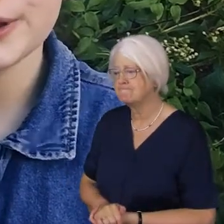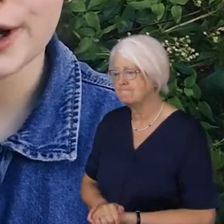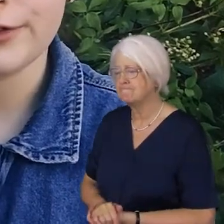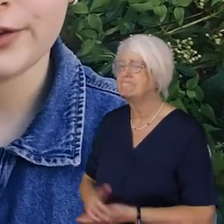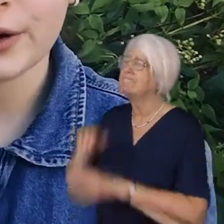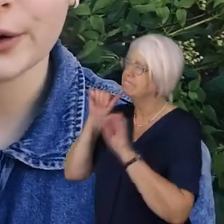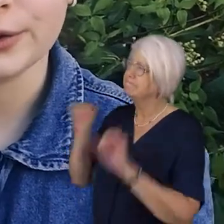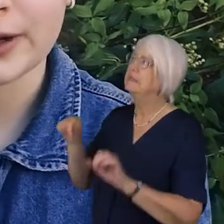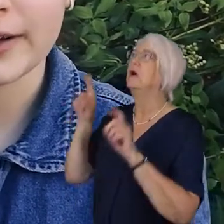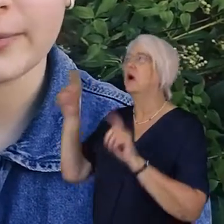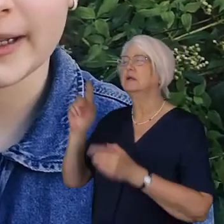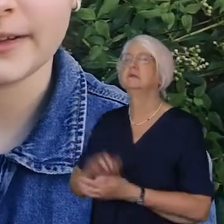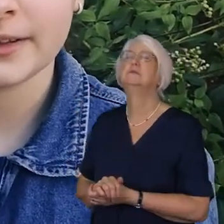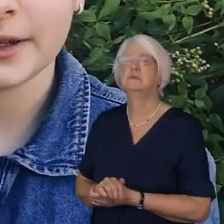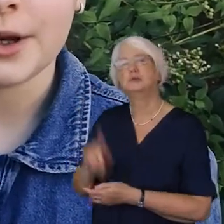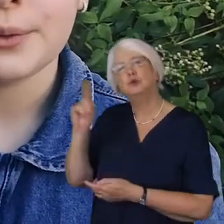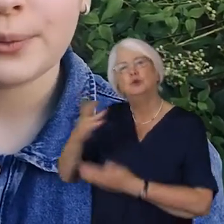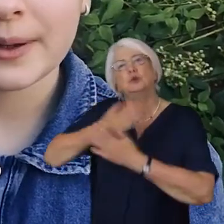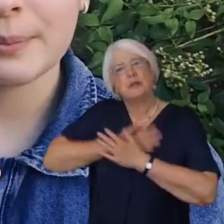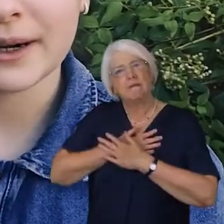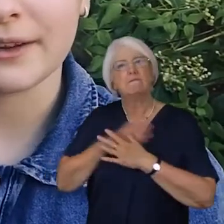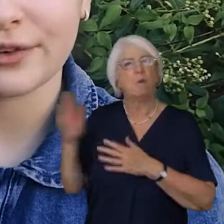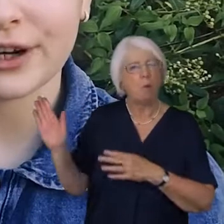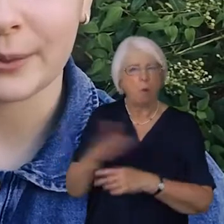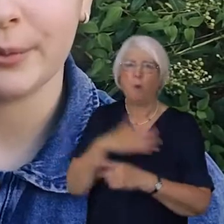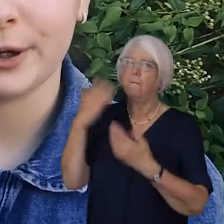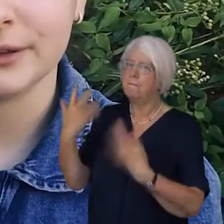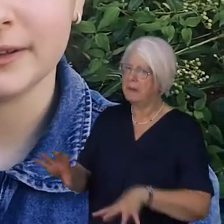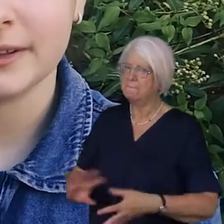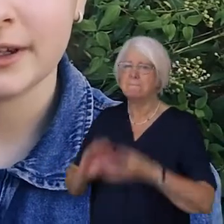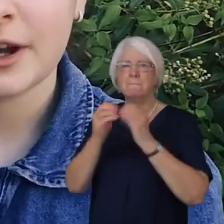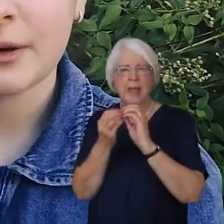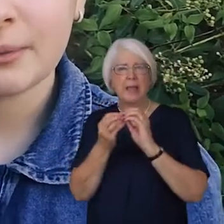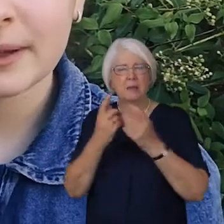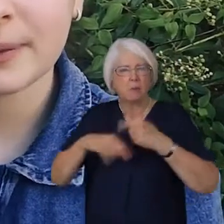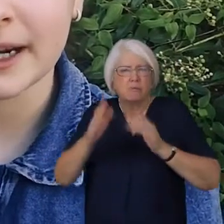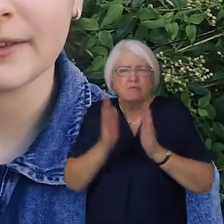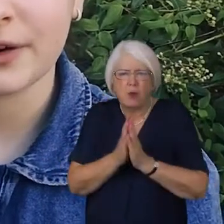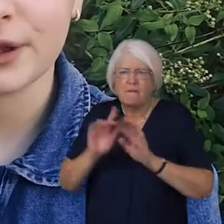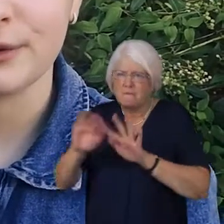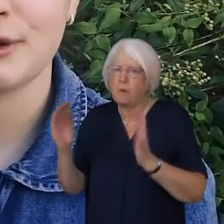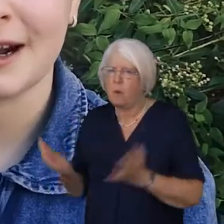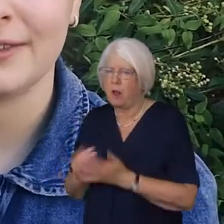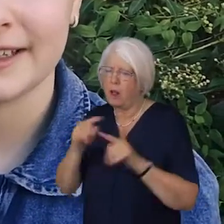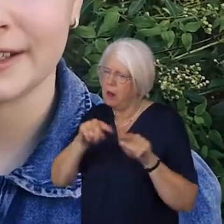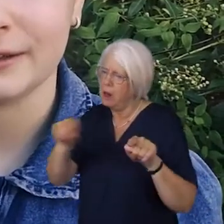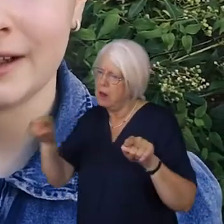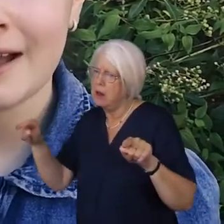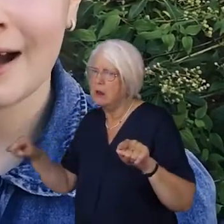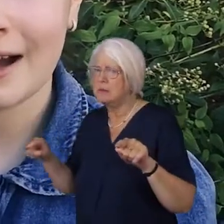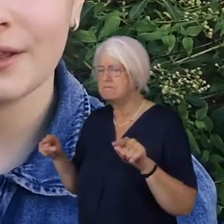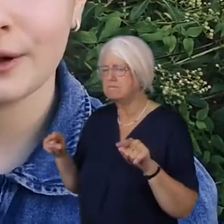you love all you have made. We pray for our world. We pray for those who have